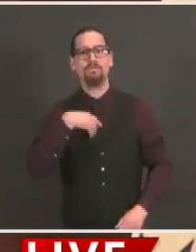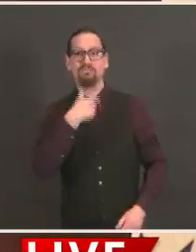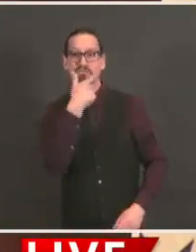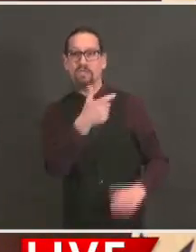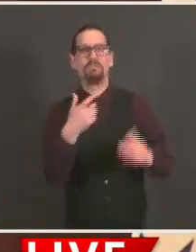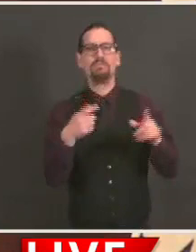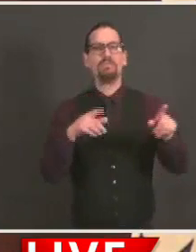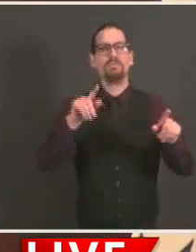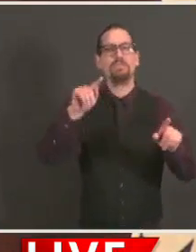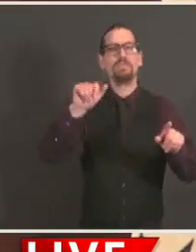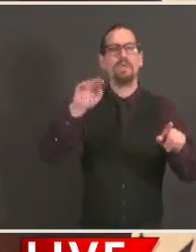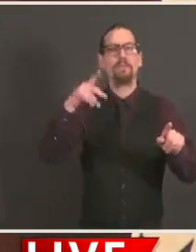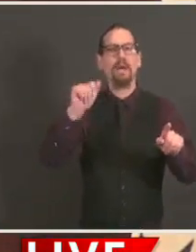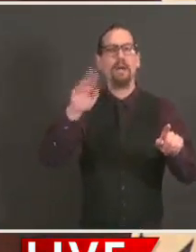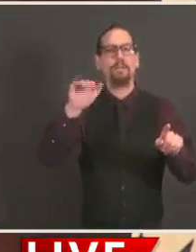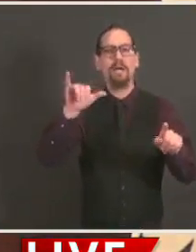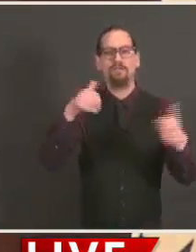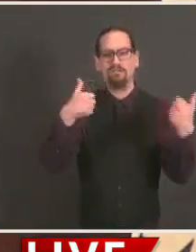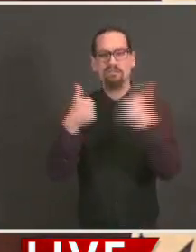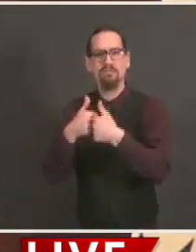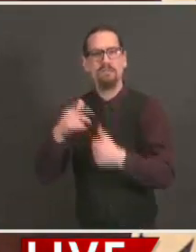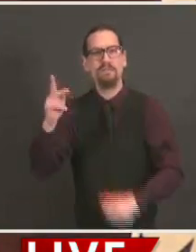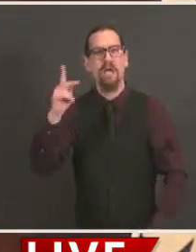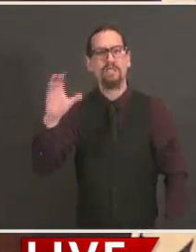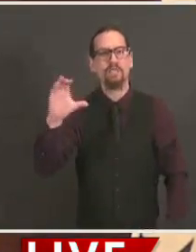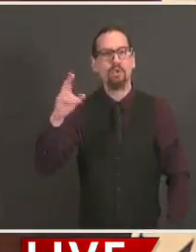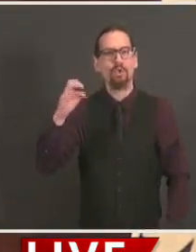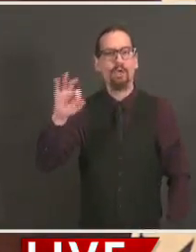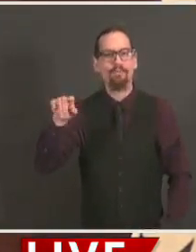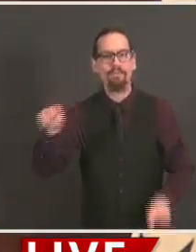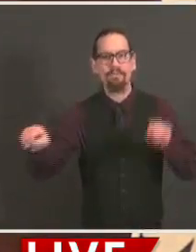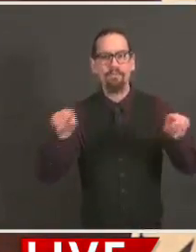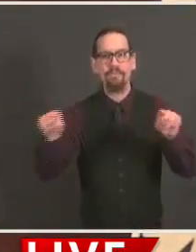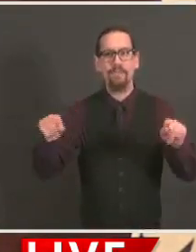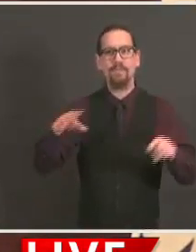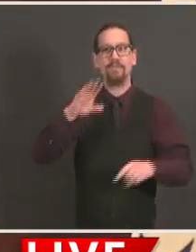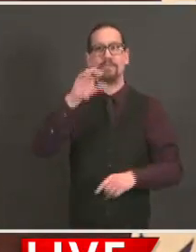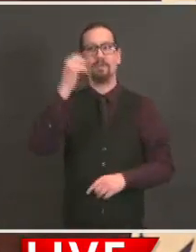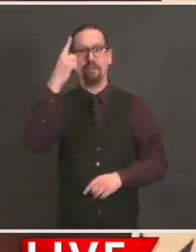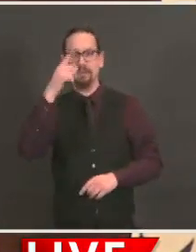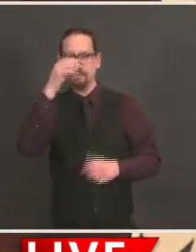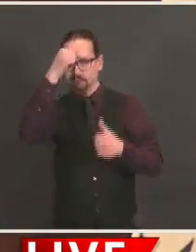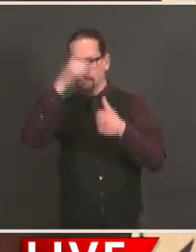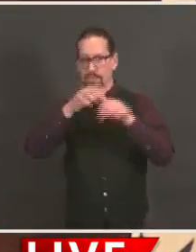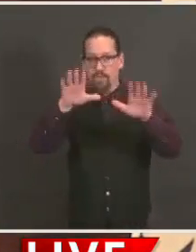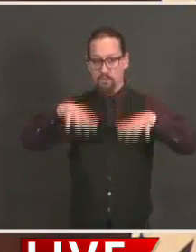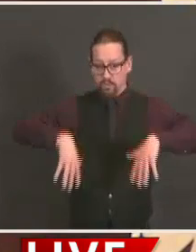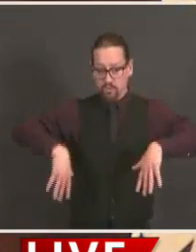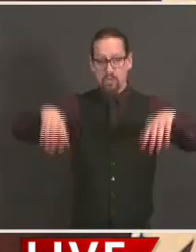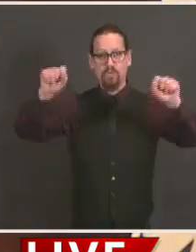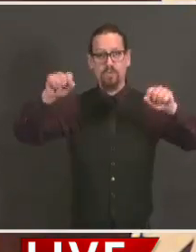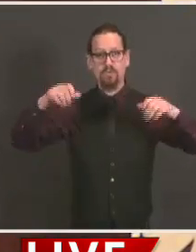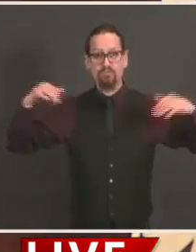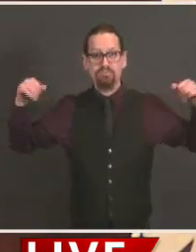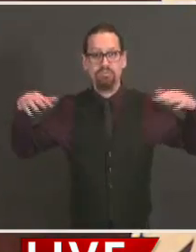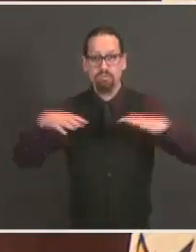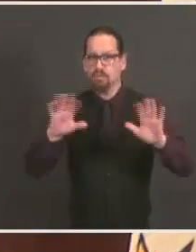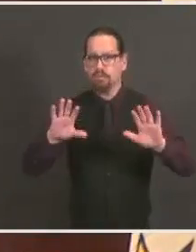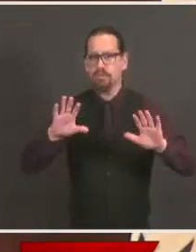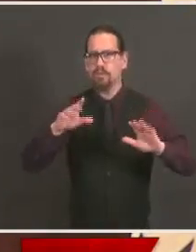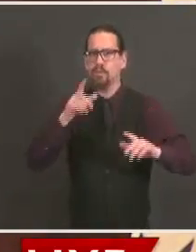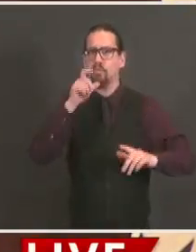watching just with the people that I live with. The social gathering size in Rhode Island is